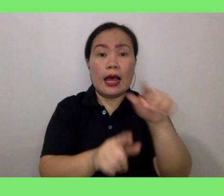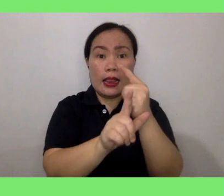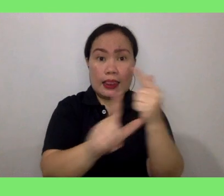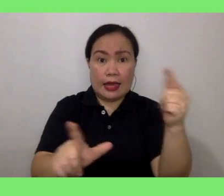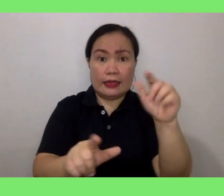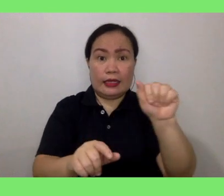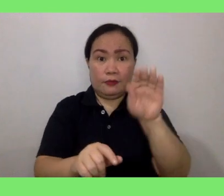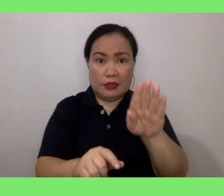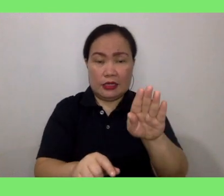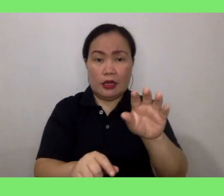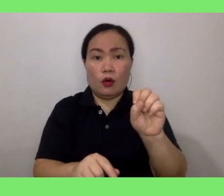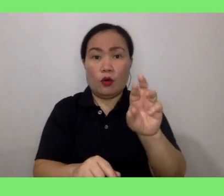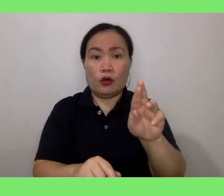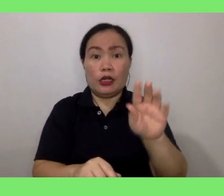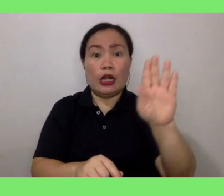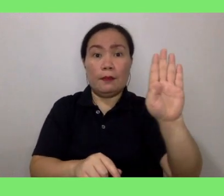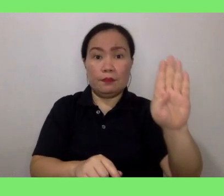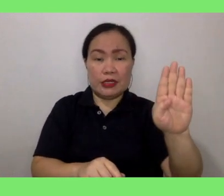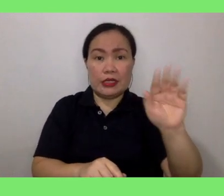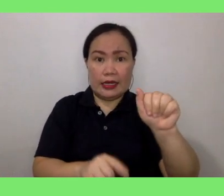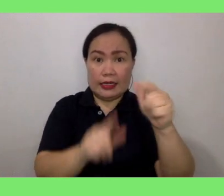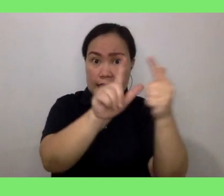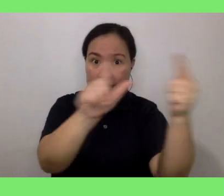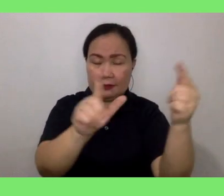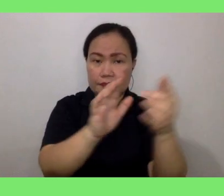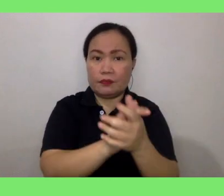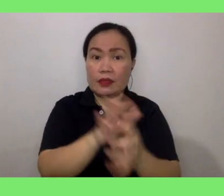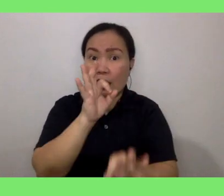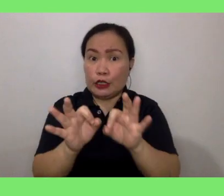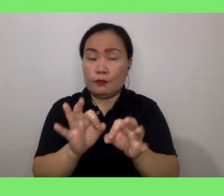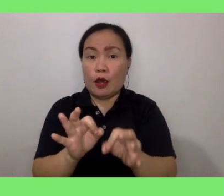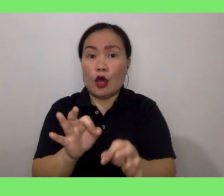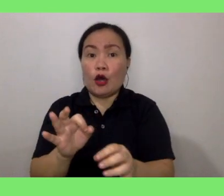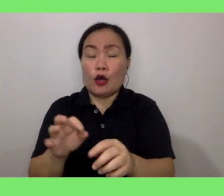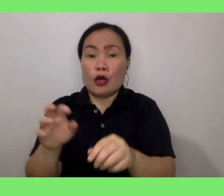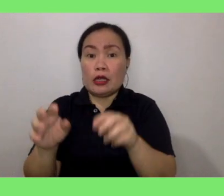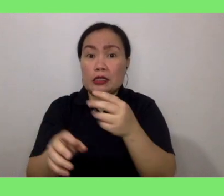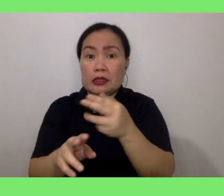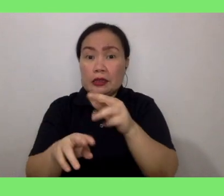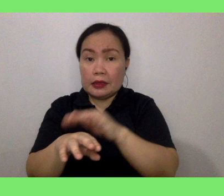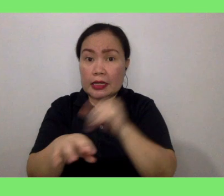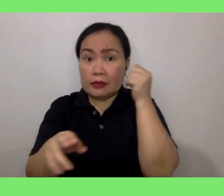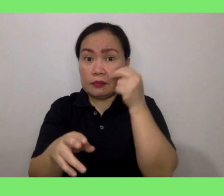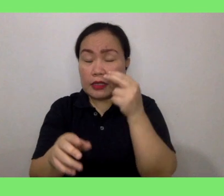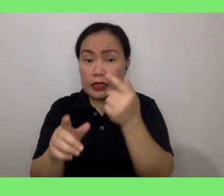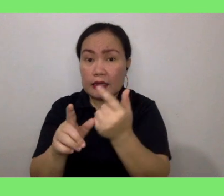ang gagamitin. Okay? So, tatandaan, kapag gagamitin nating